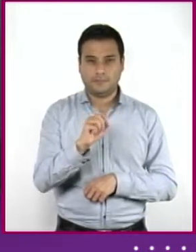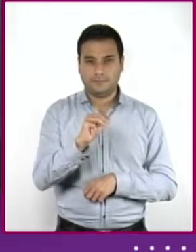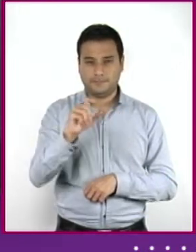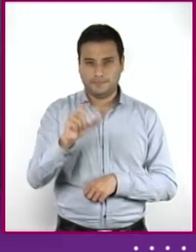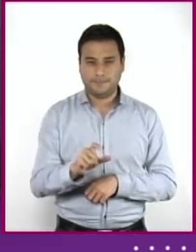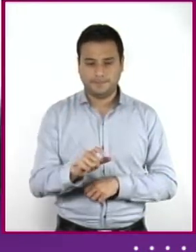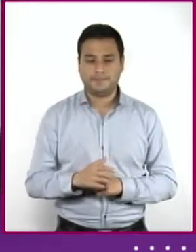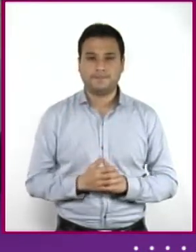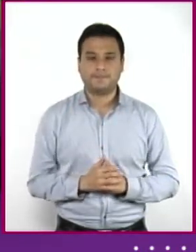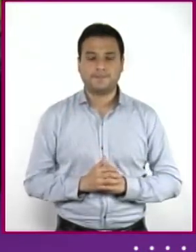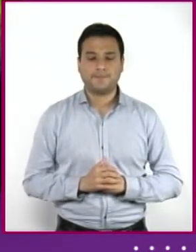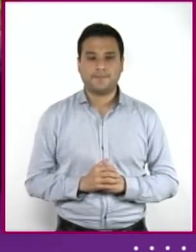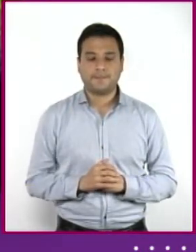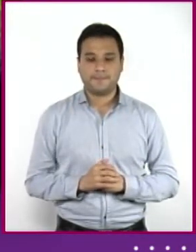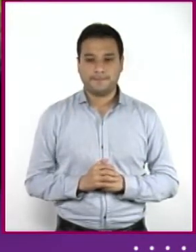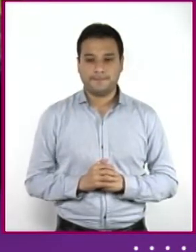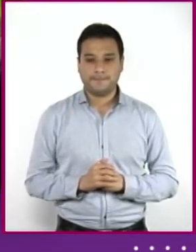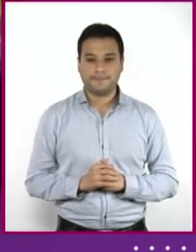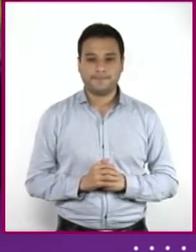sarasvatimex@yahoo.com.mx.